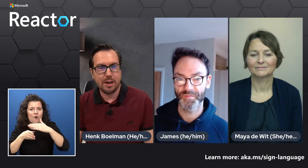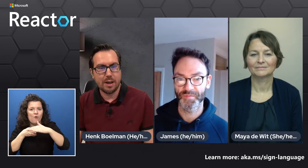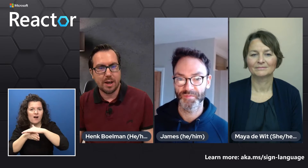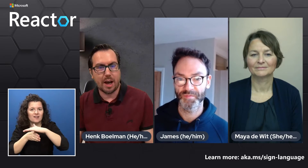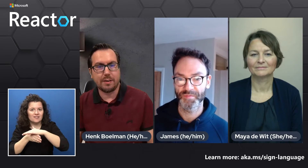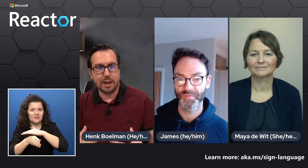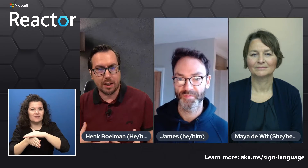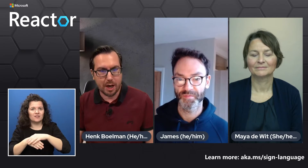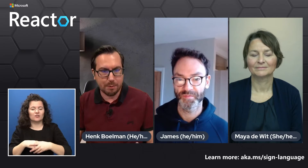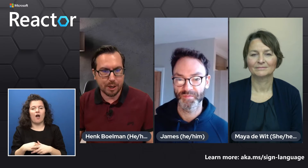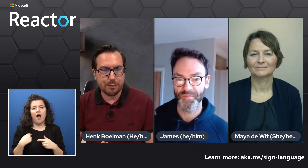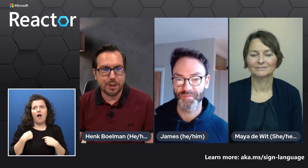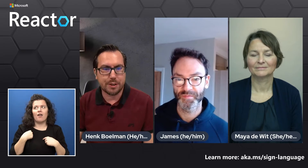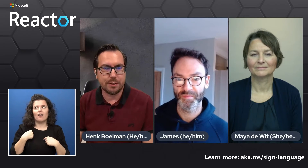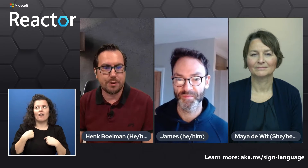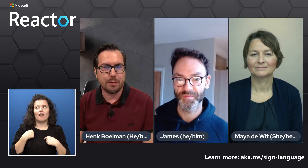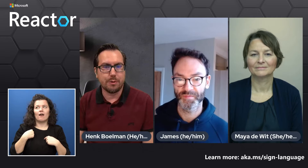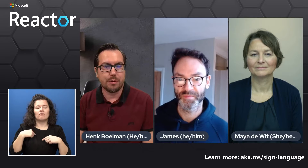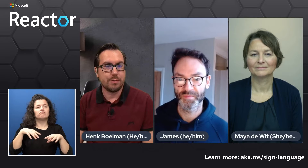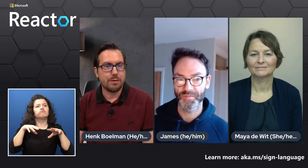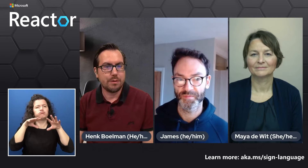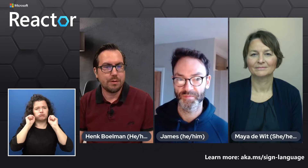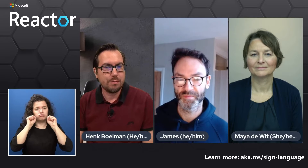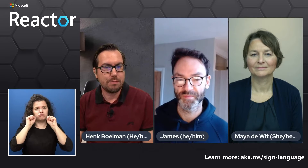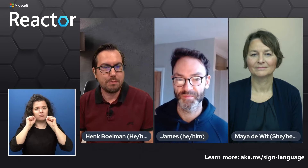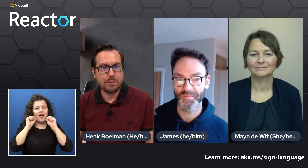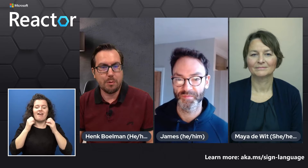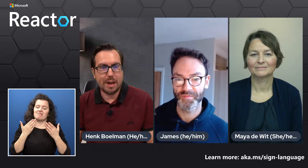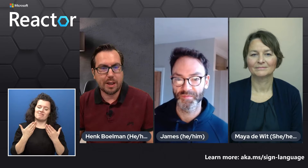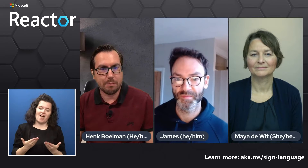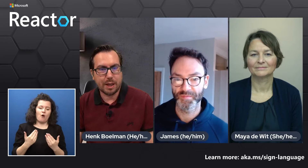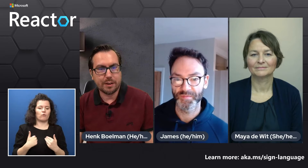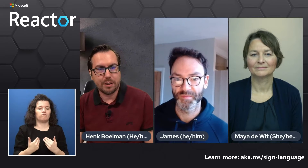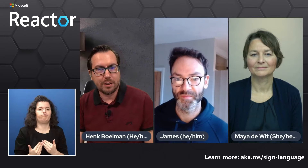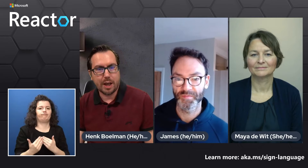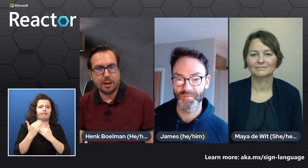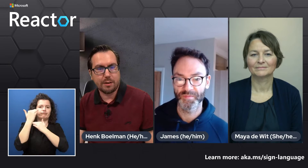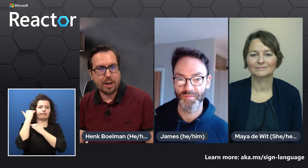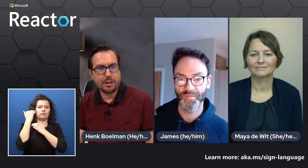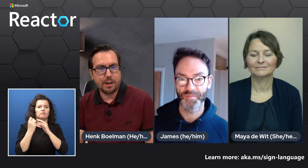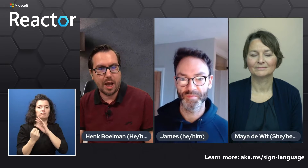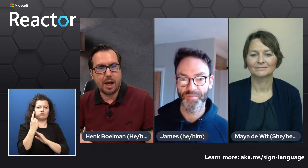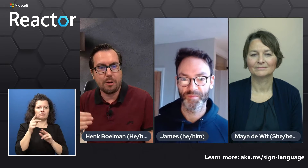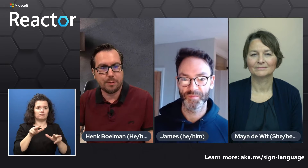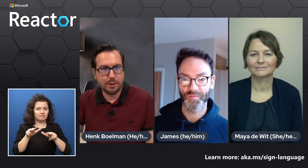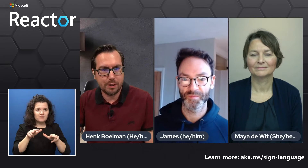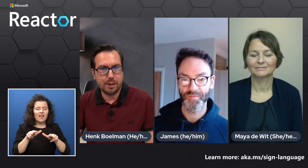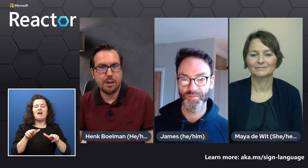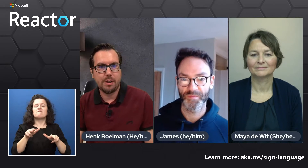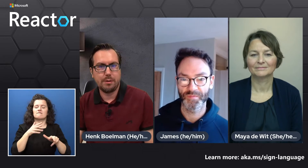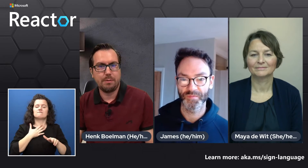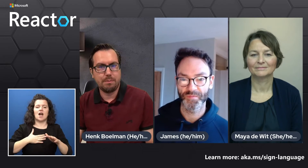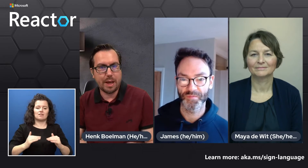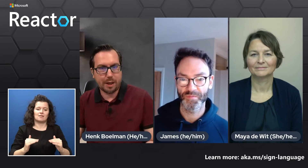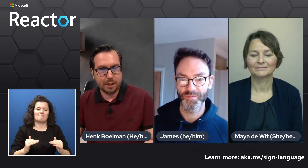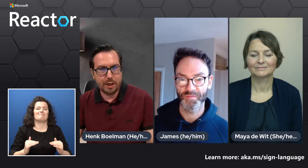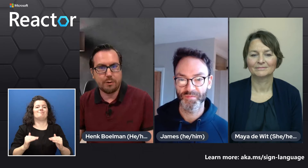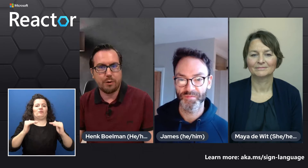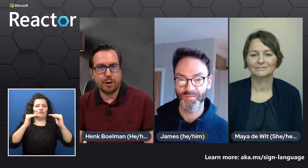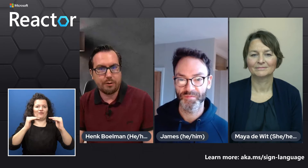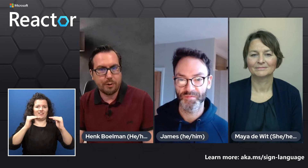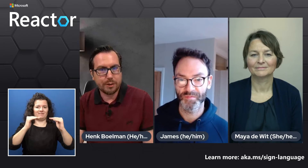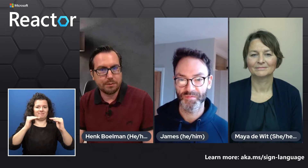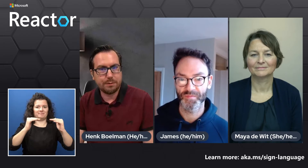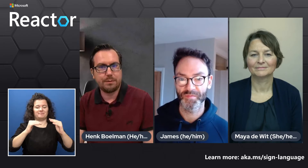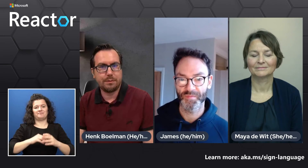And I think I'm in a position to make that better and actually help making it equal